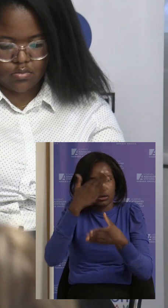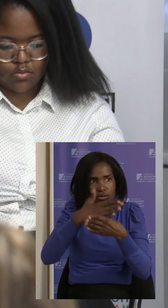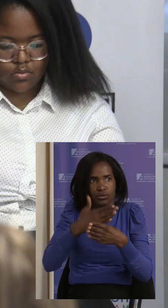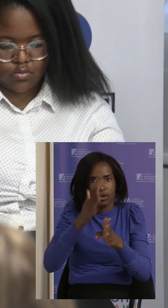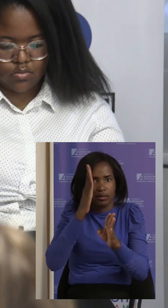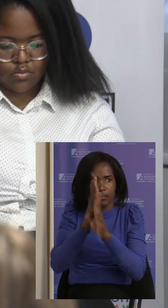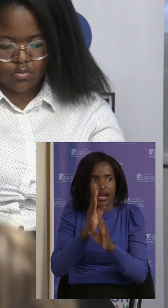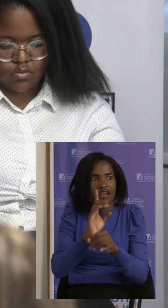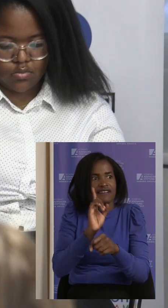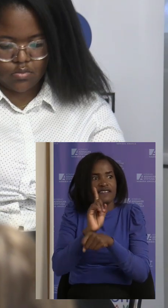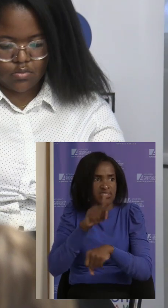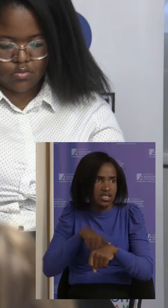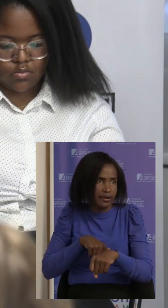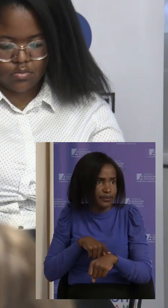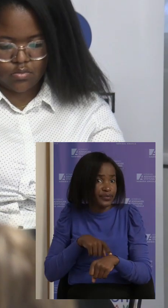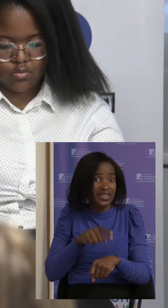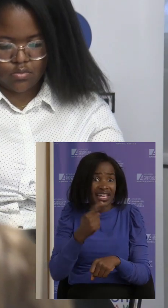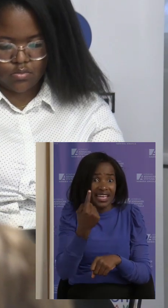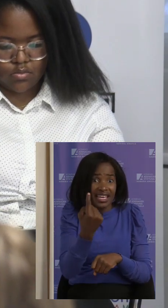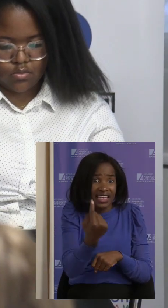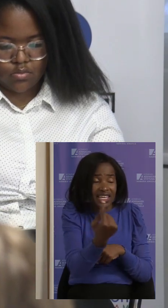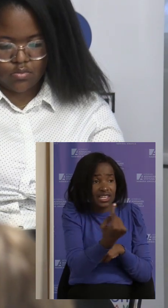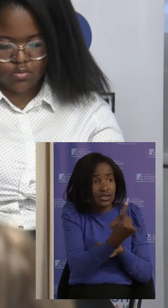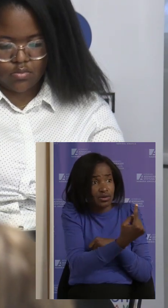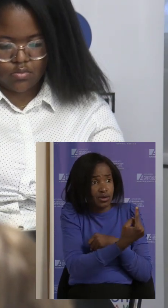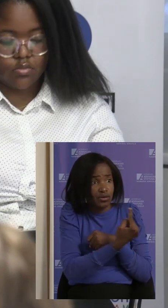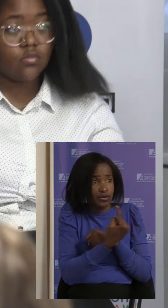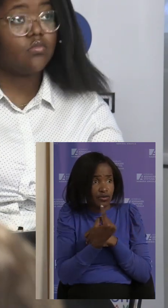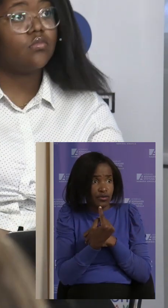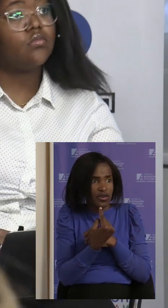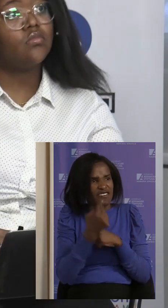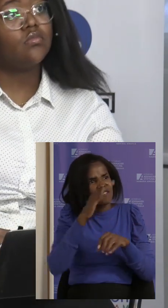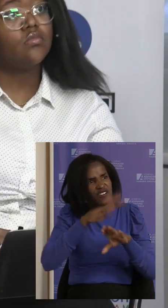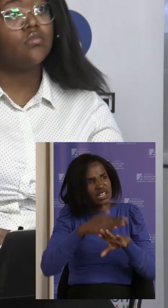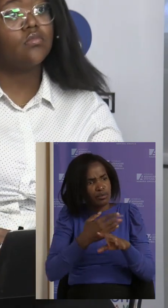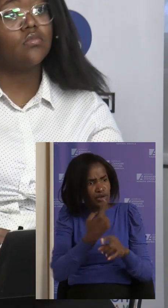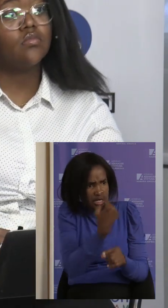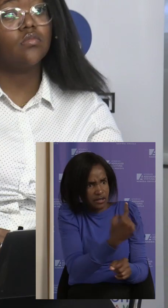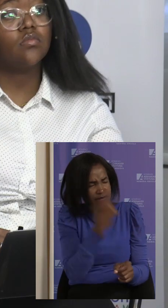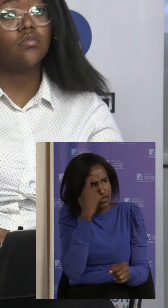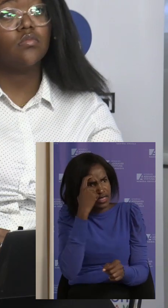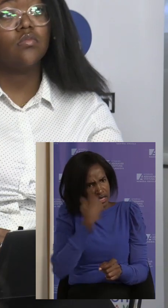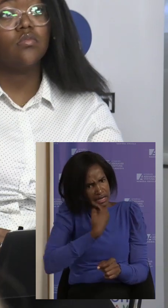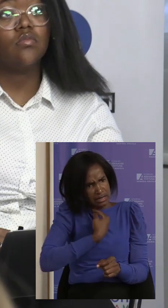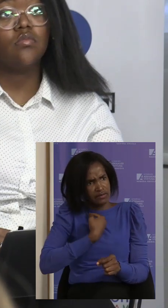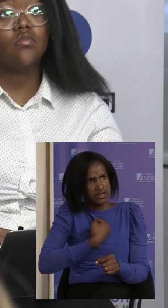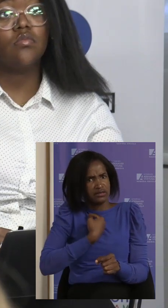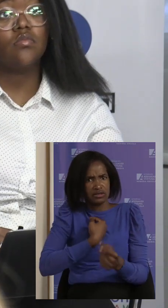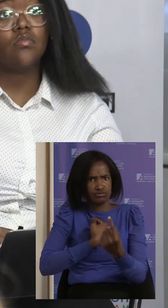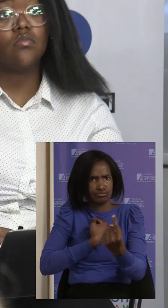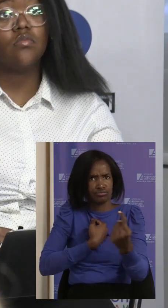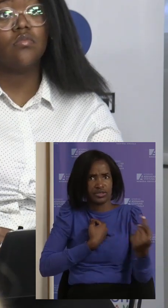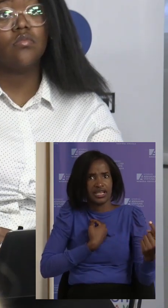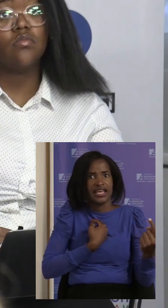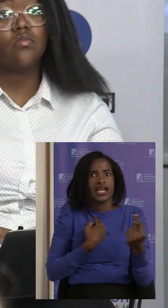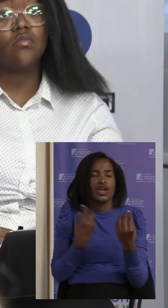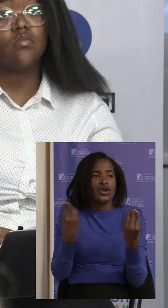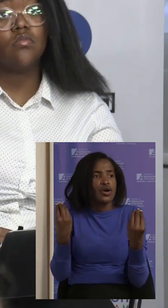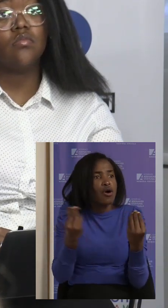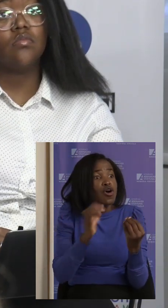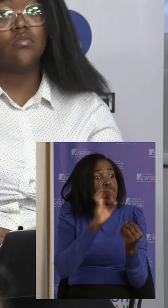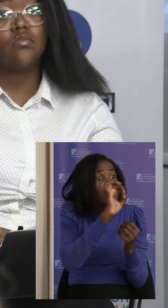time. Each one of our own. When you think of yourself, how many failures in